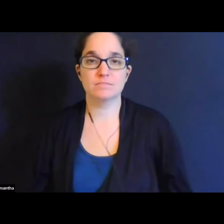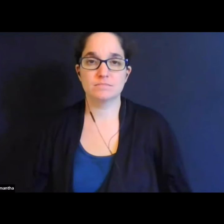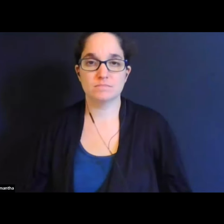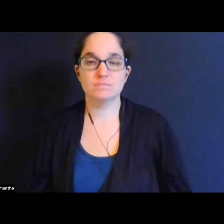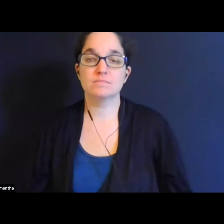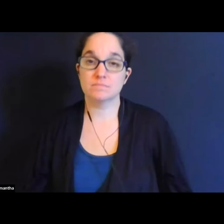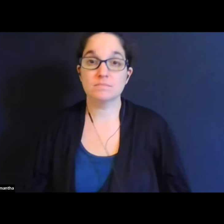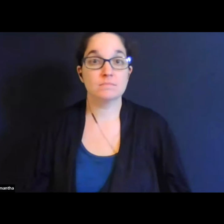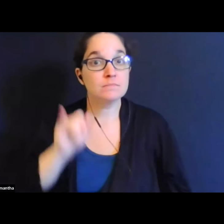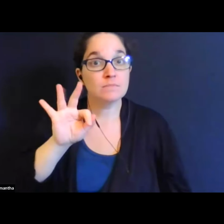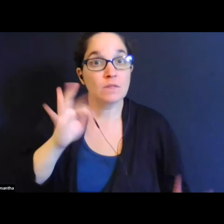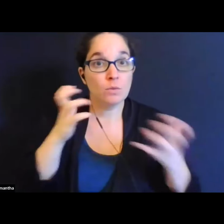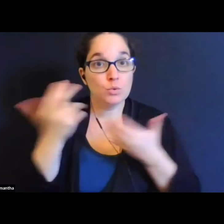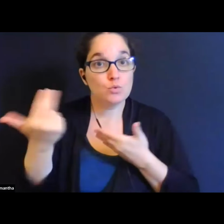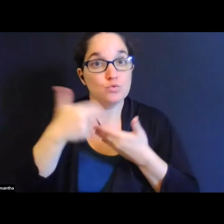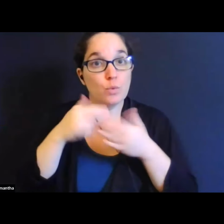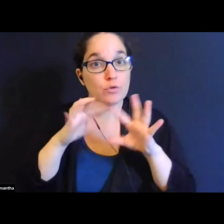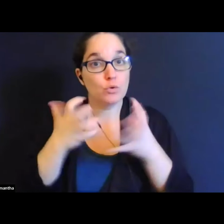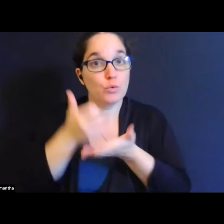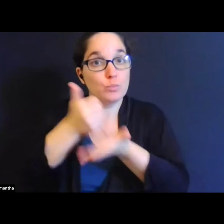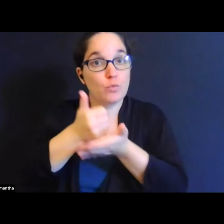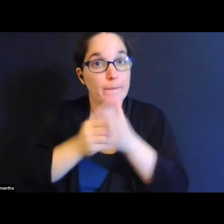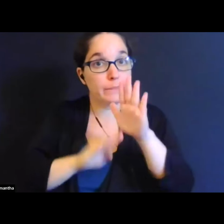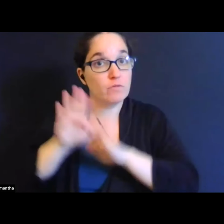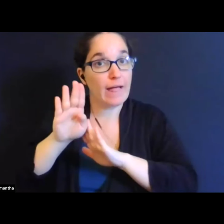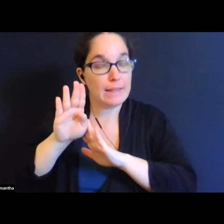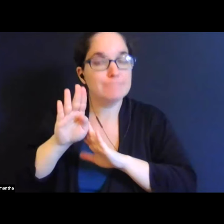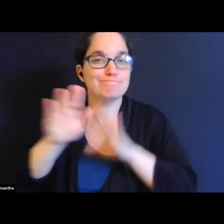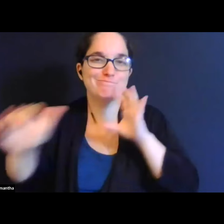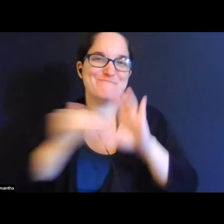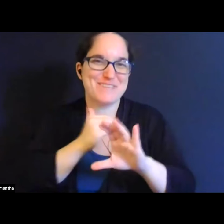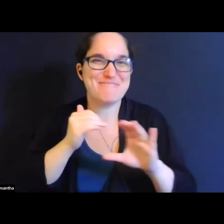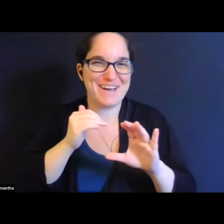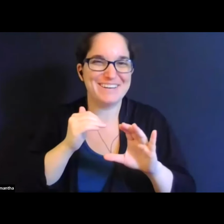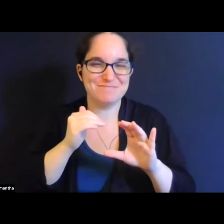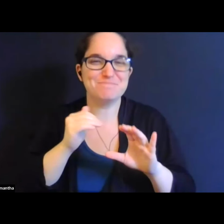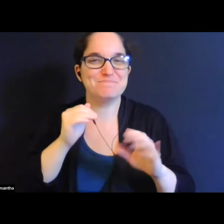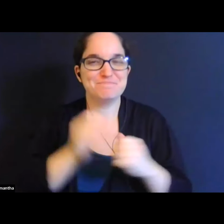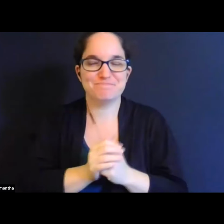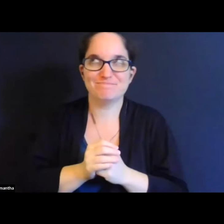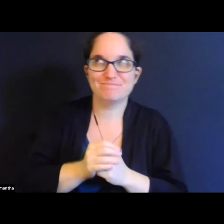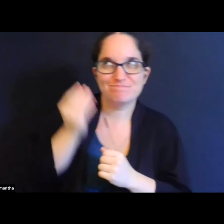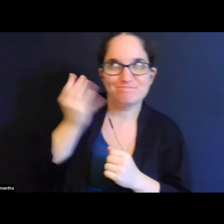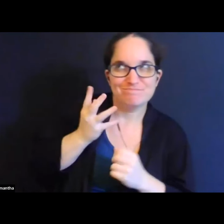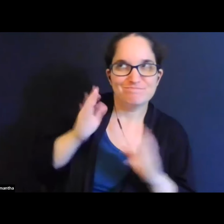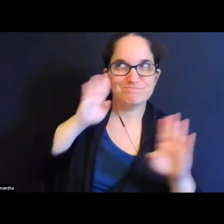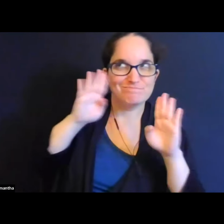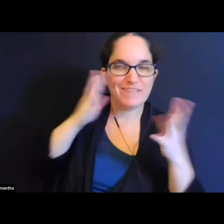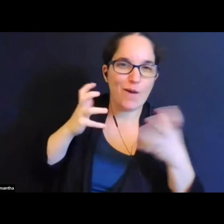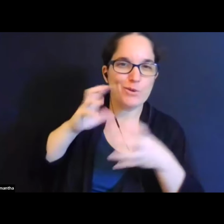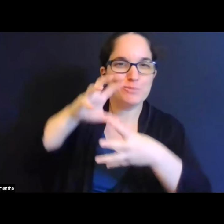Please get us your email and information if that's something you want to be a part of. Just say, hey, I want to be a part of the work group